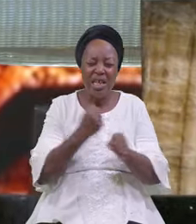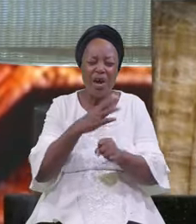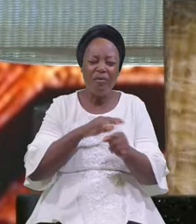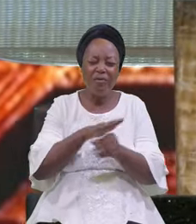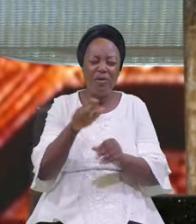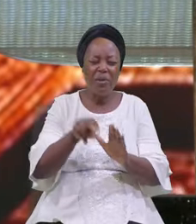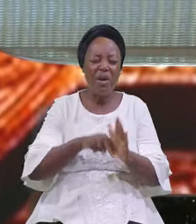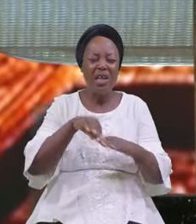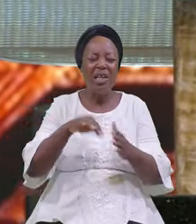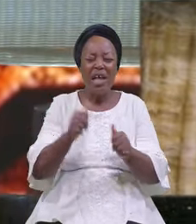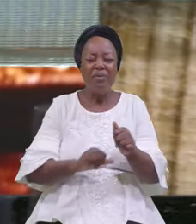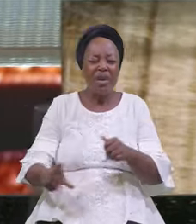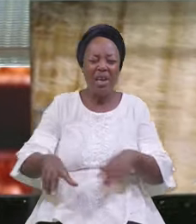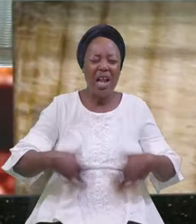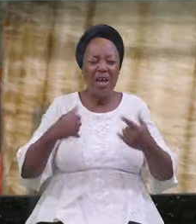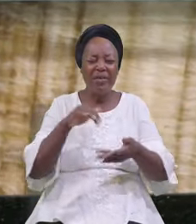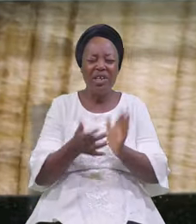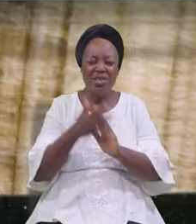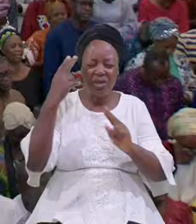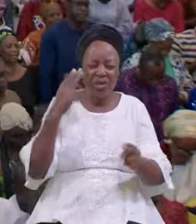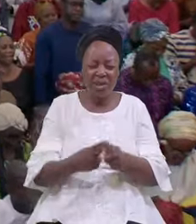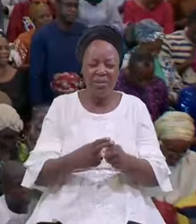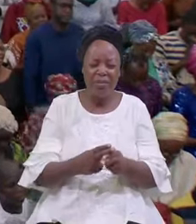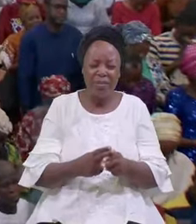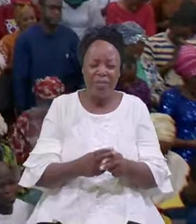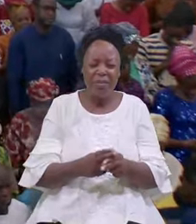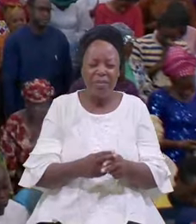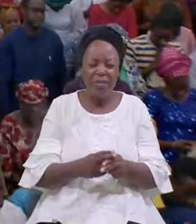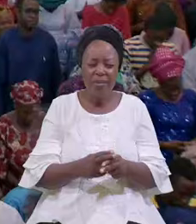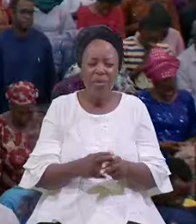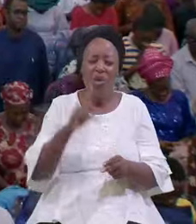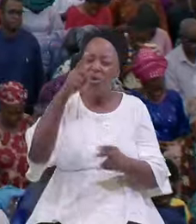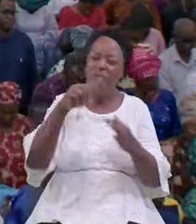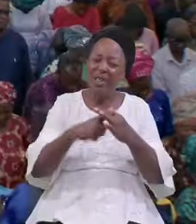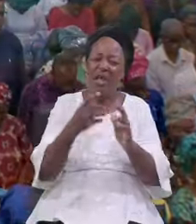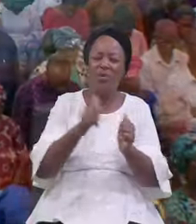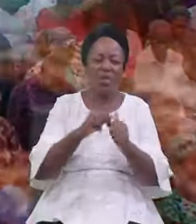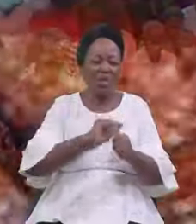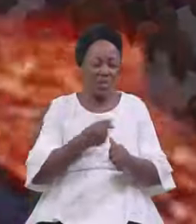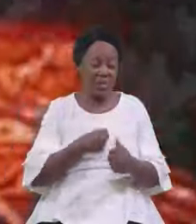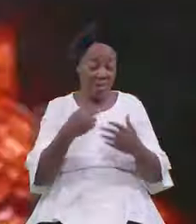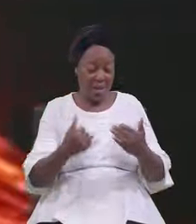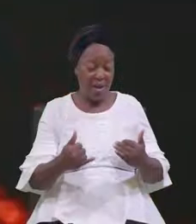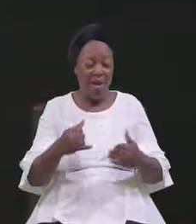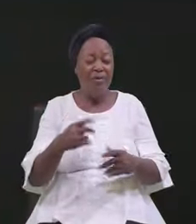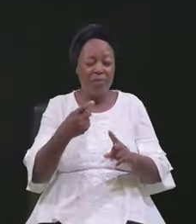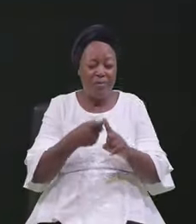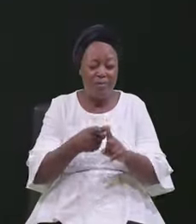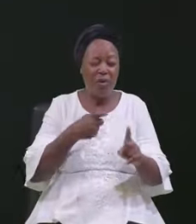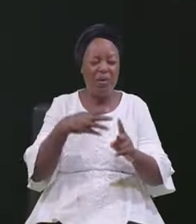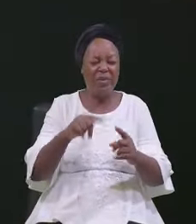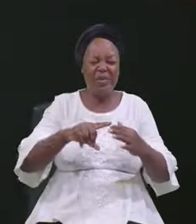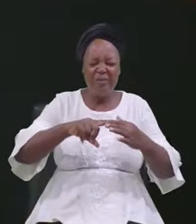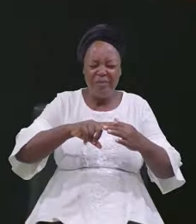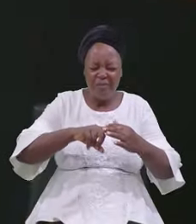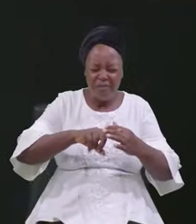every life in Jesus' name. You've started with us already from the very first